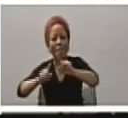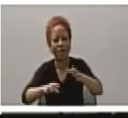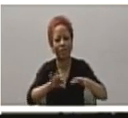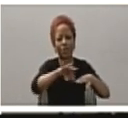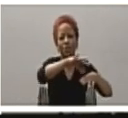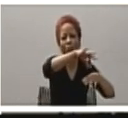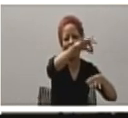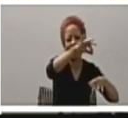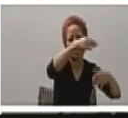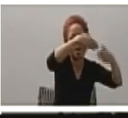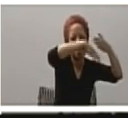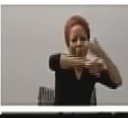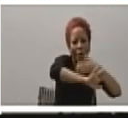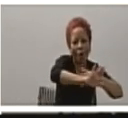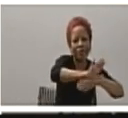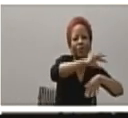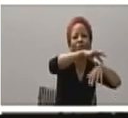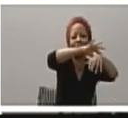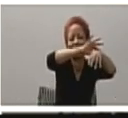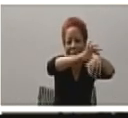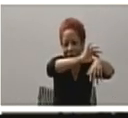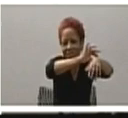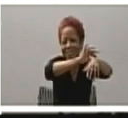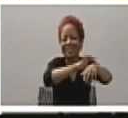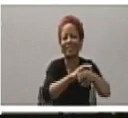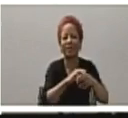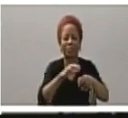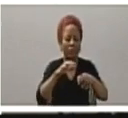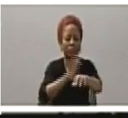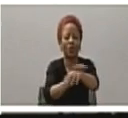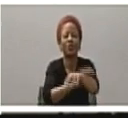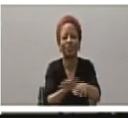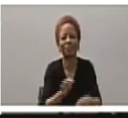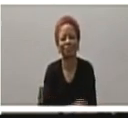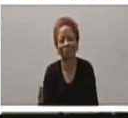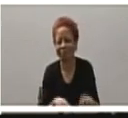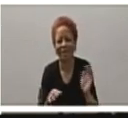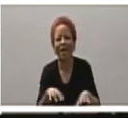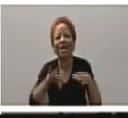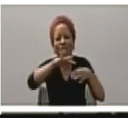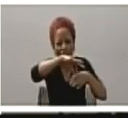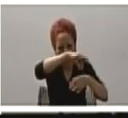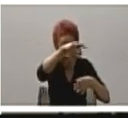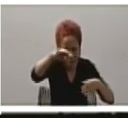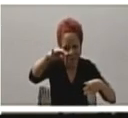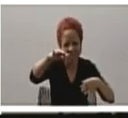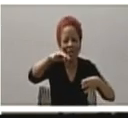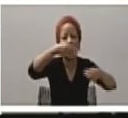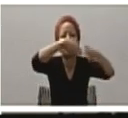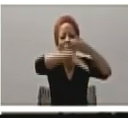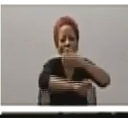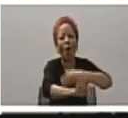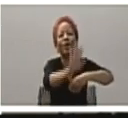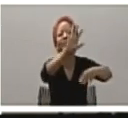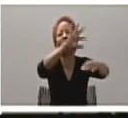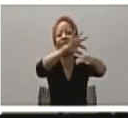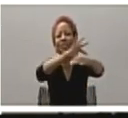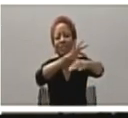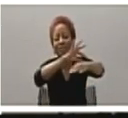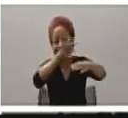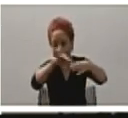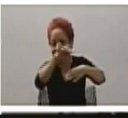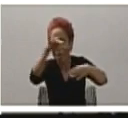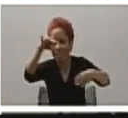to spirit. And then he said, for God so loved the world that he gave his only